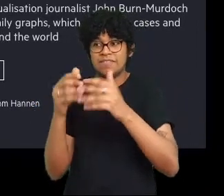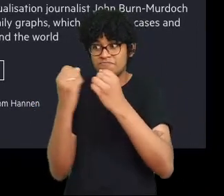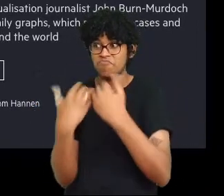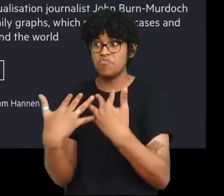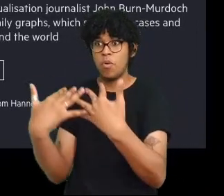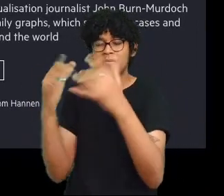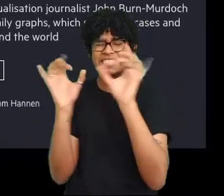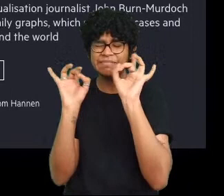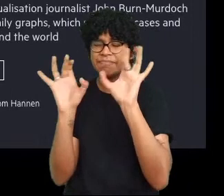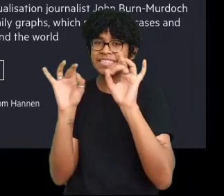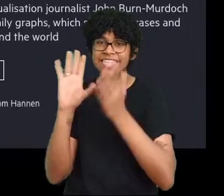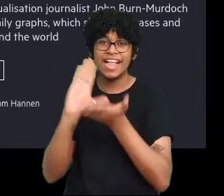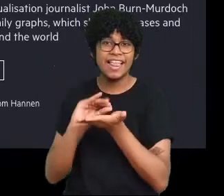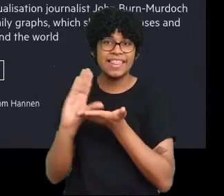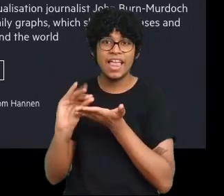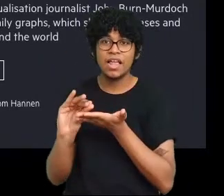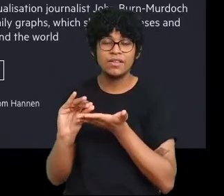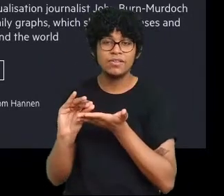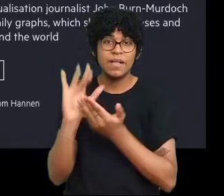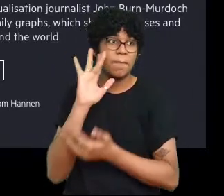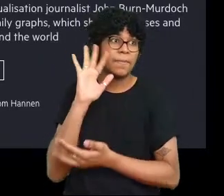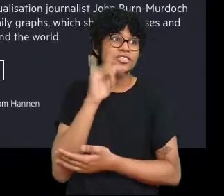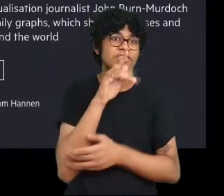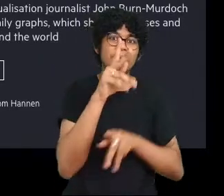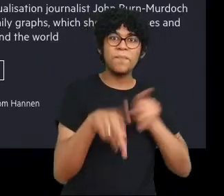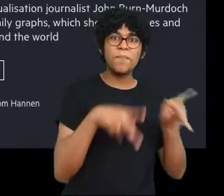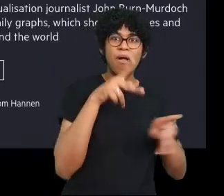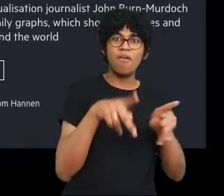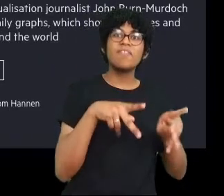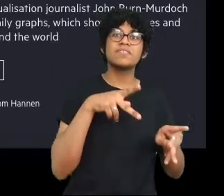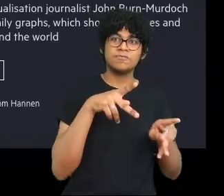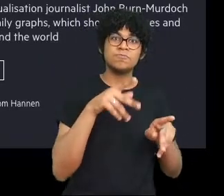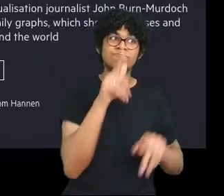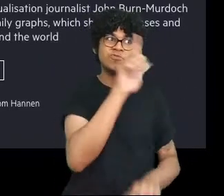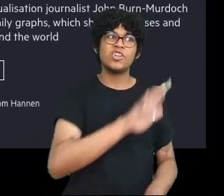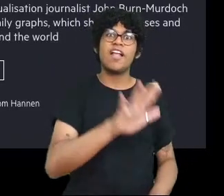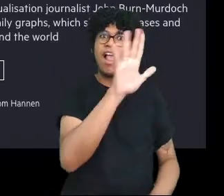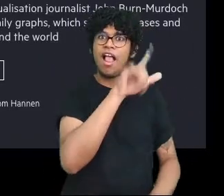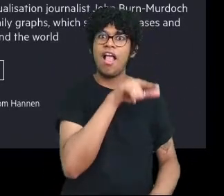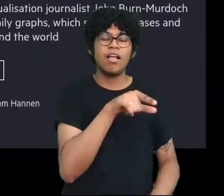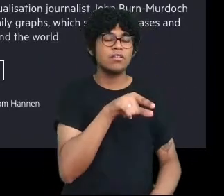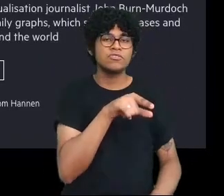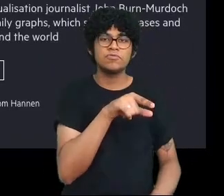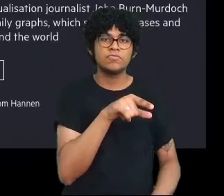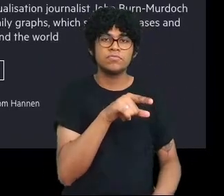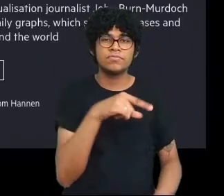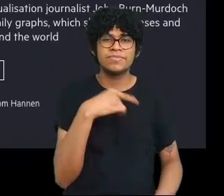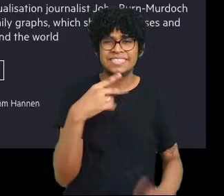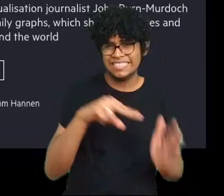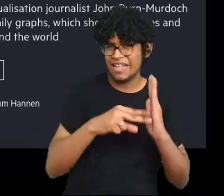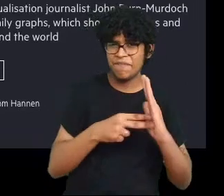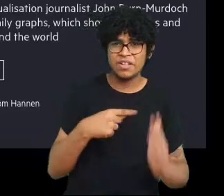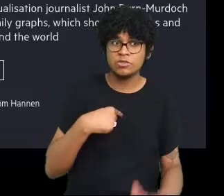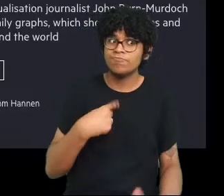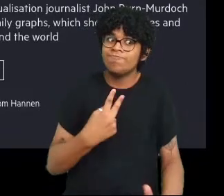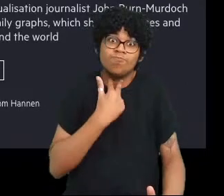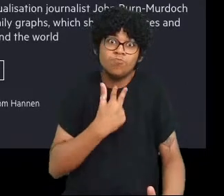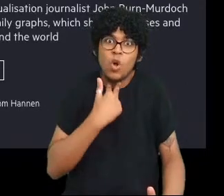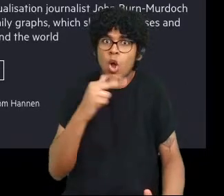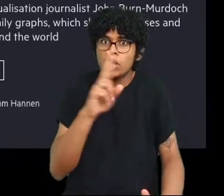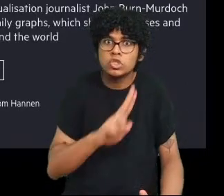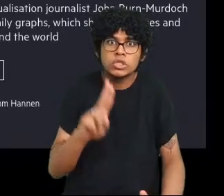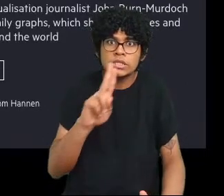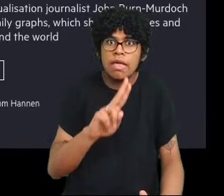that mean that we don't do these complicated charts? Maybe not. FT, for example, as they made these